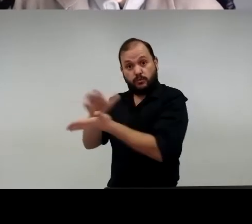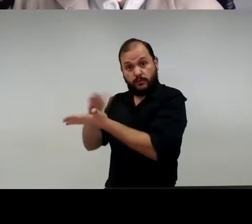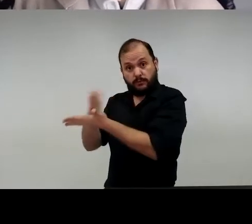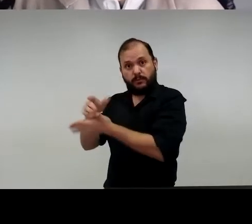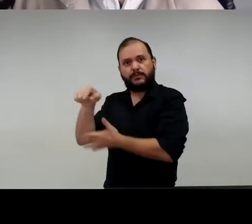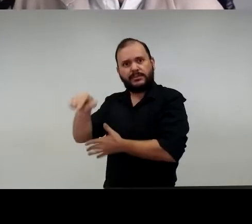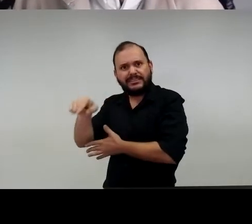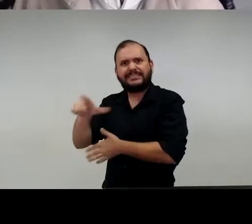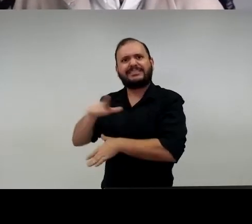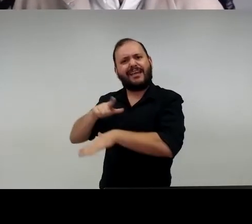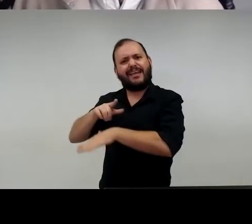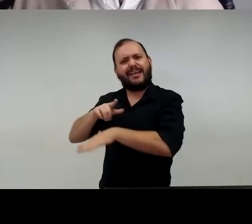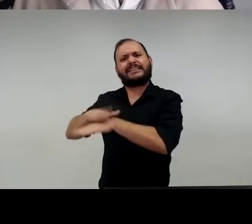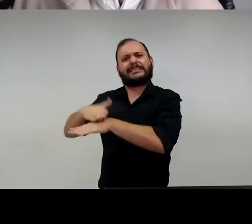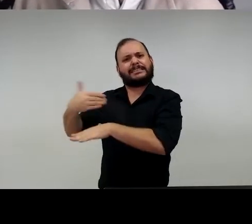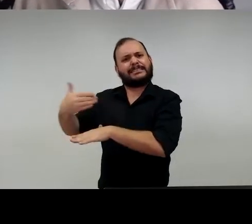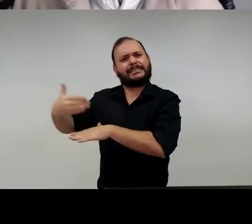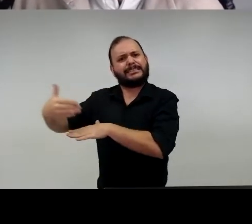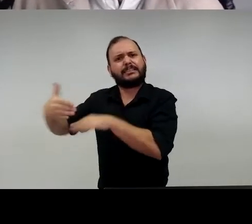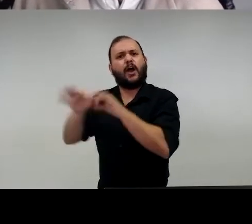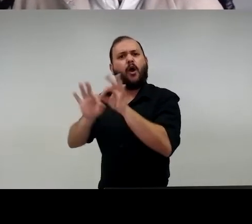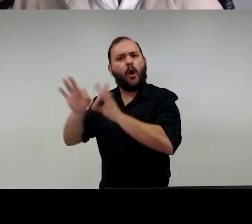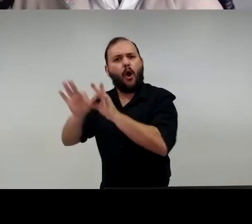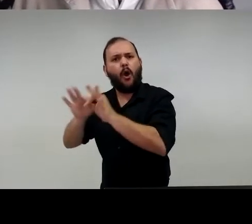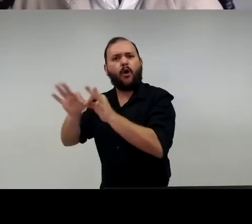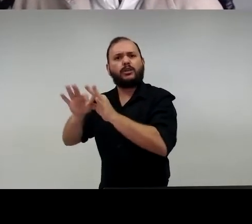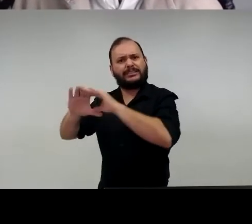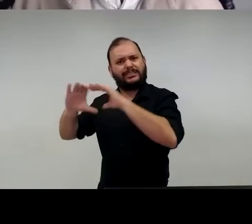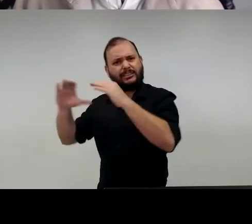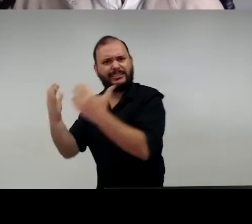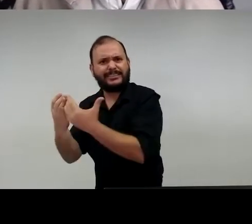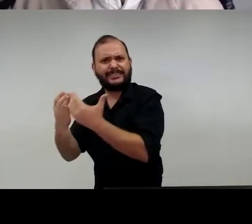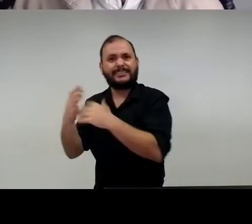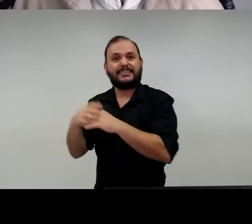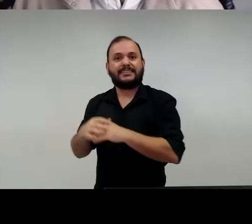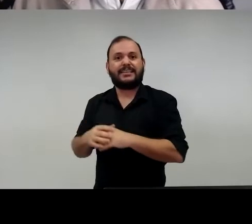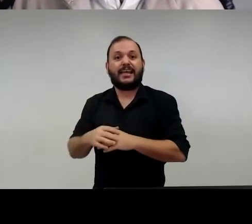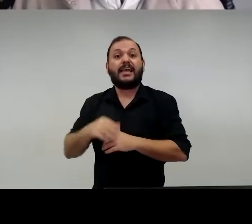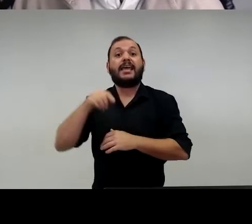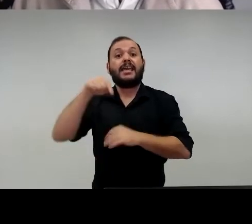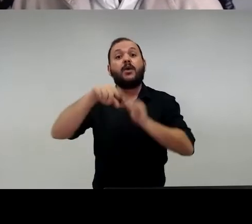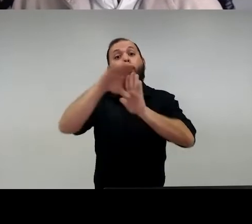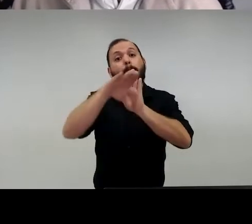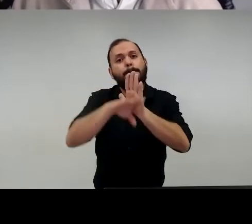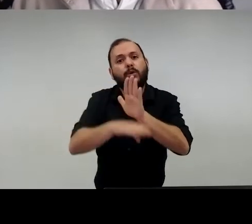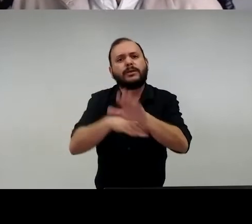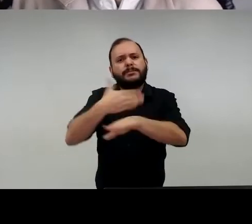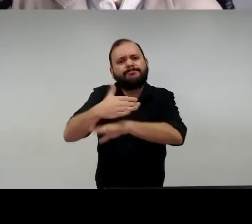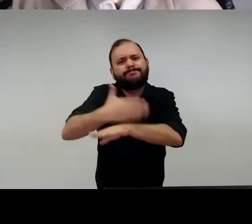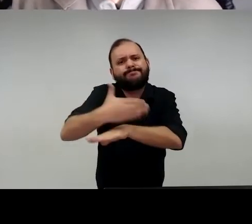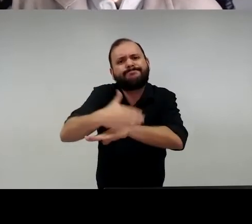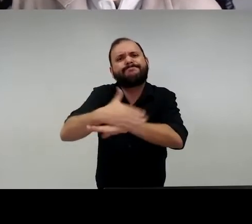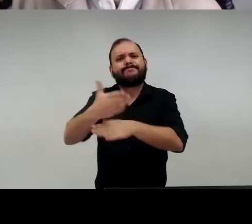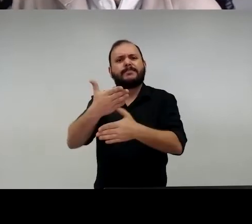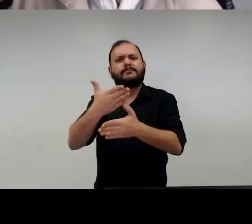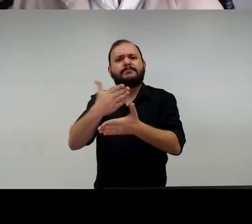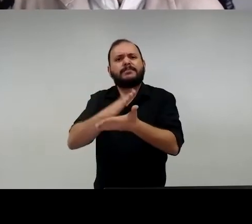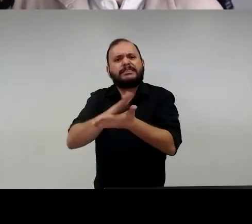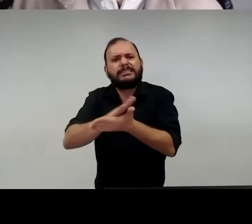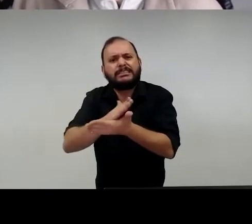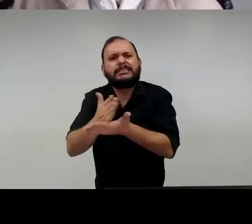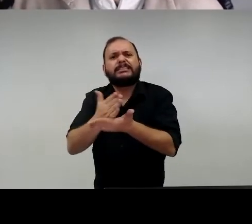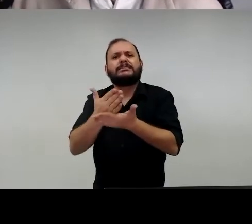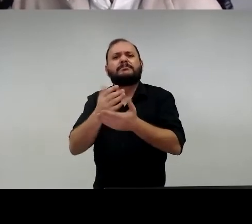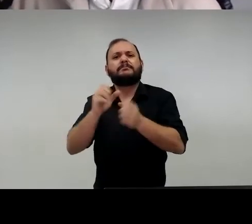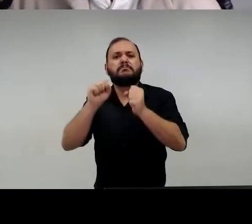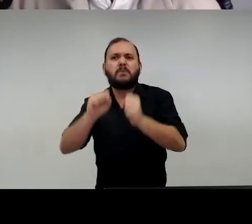time. And in most conference interpreter training programs, you only have about 1 year or so, one